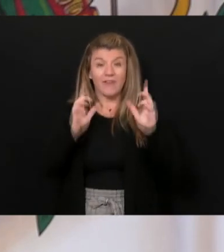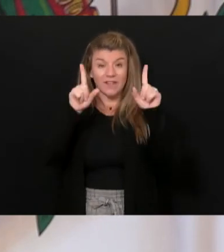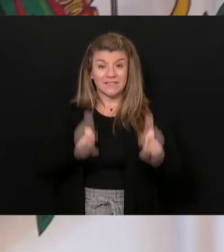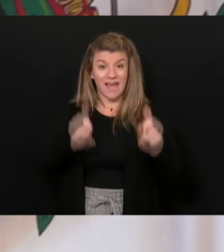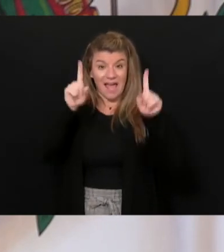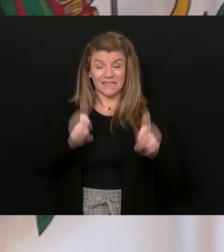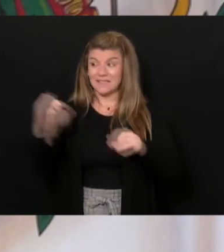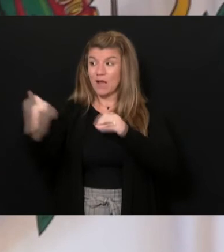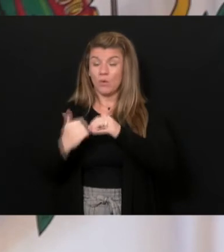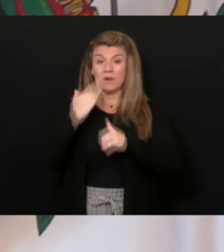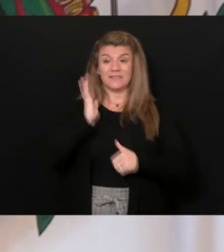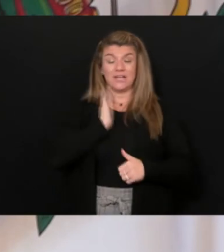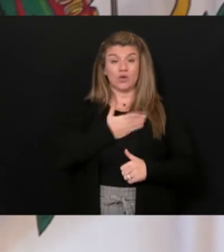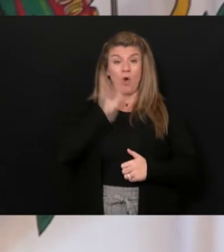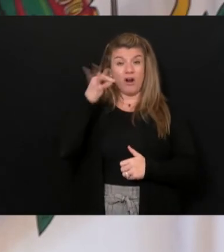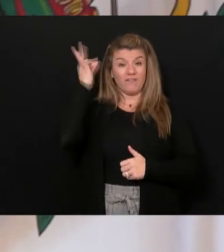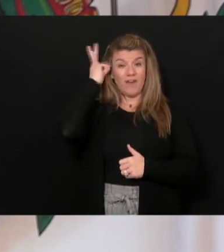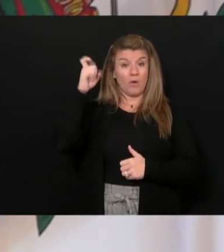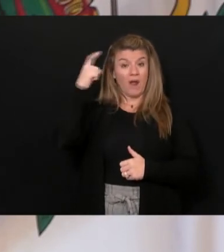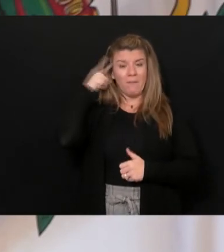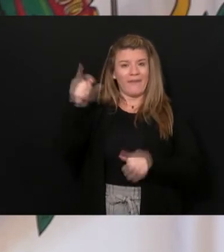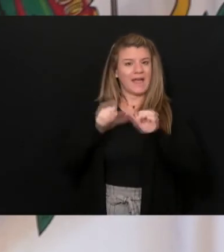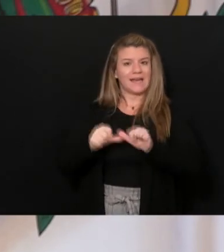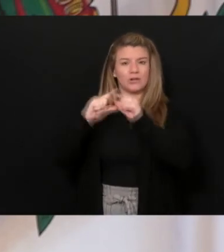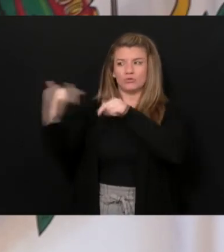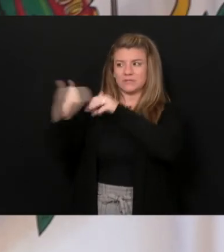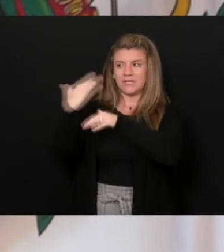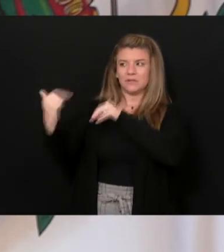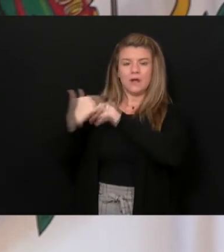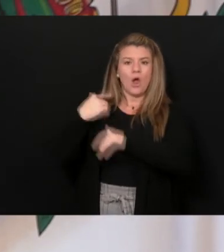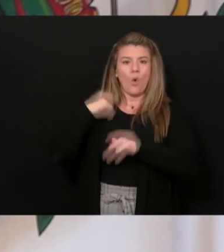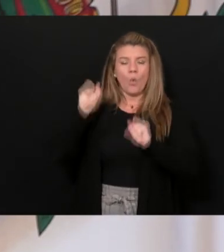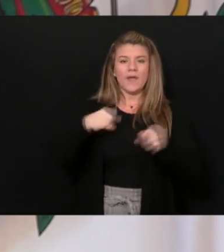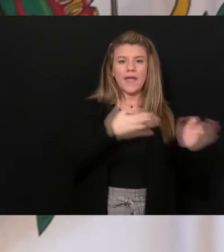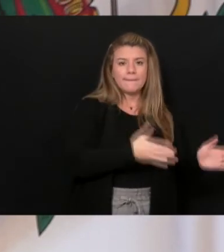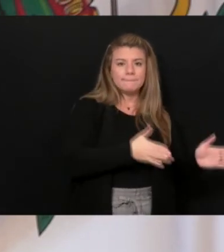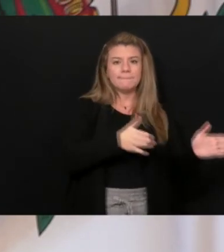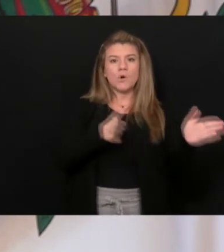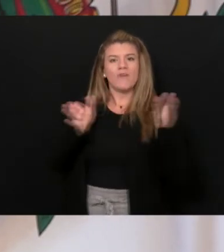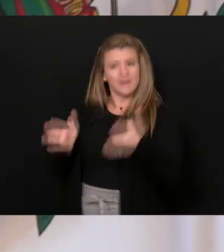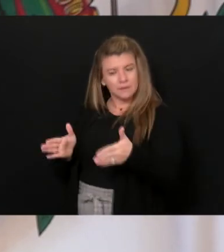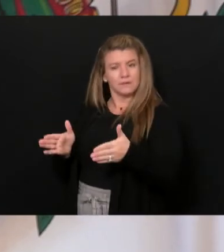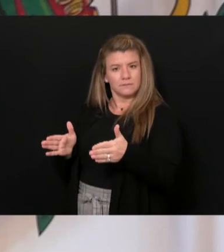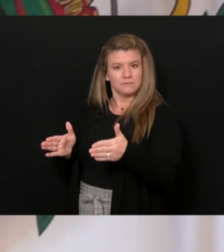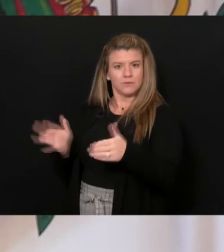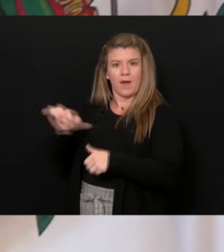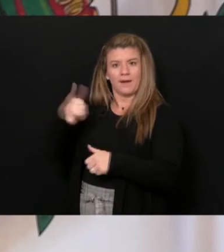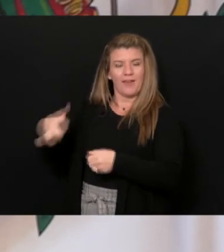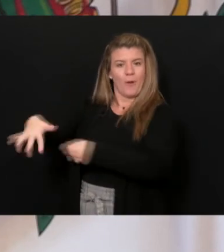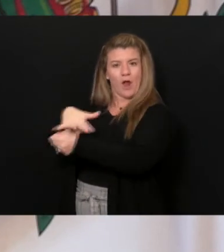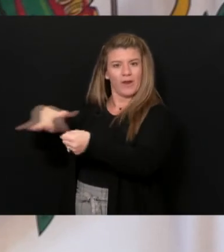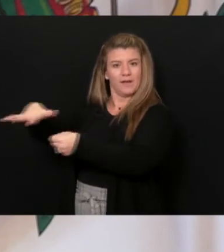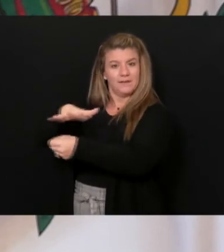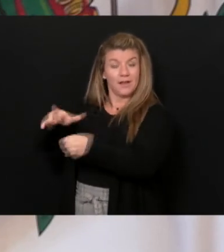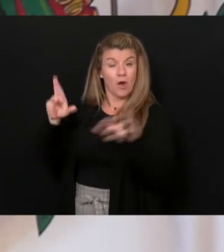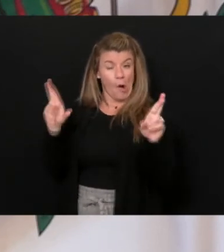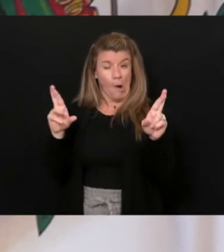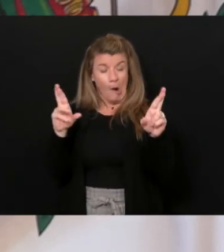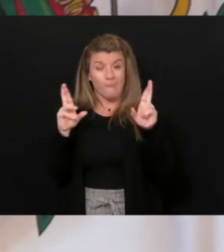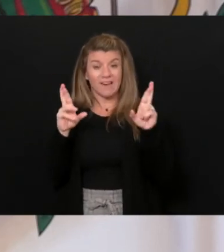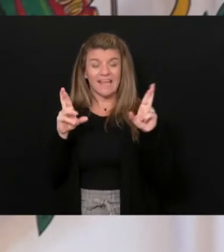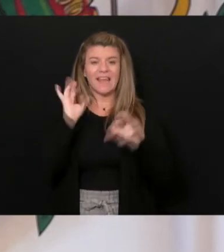by the federal government and are continuing to be sent to us can be moved over there as well. And hopefully this next